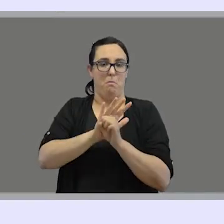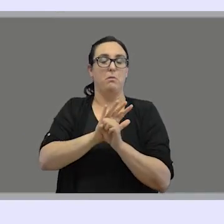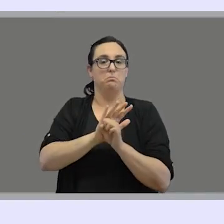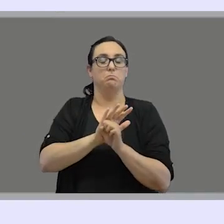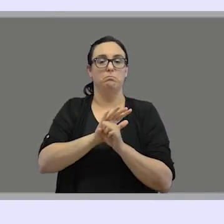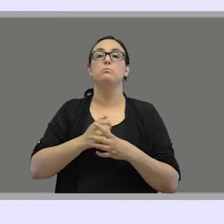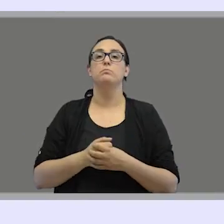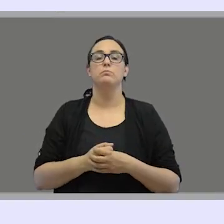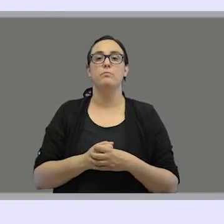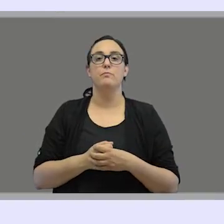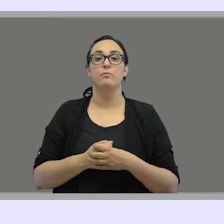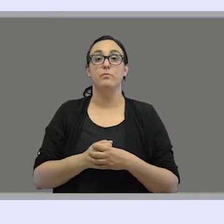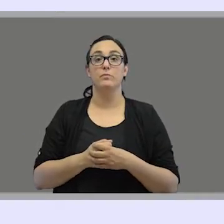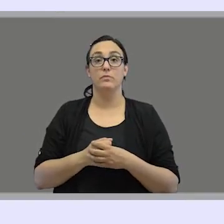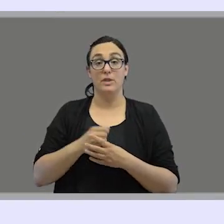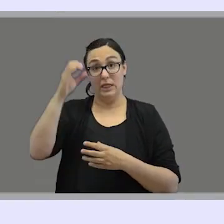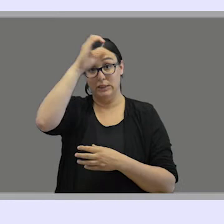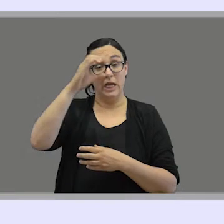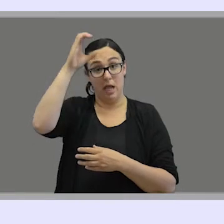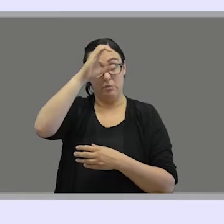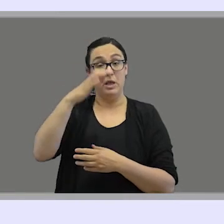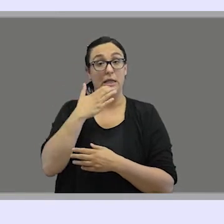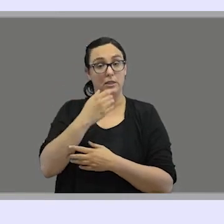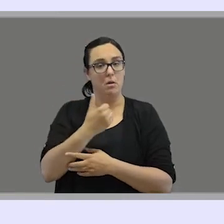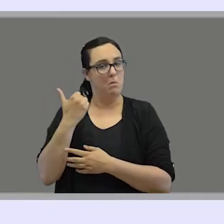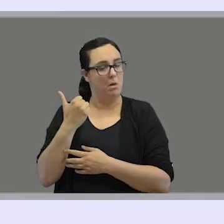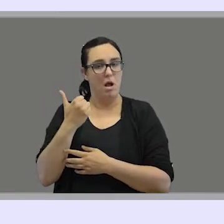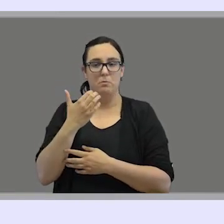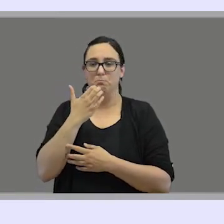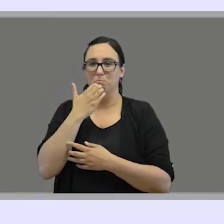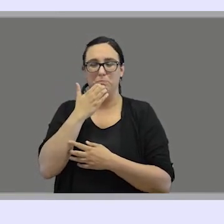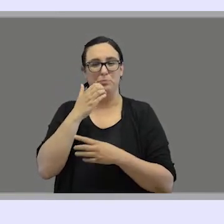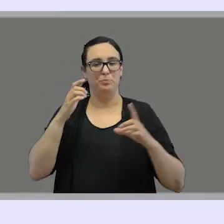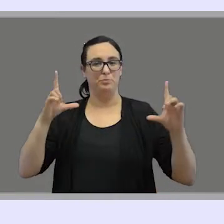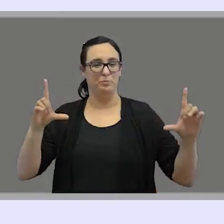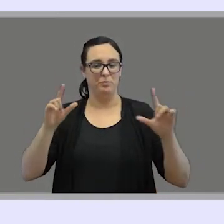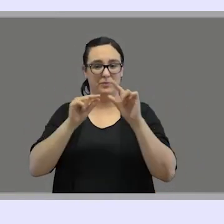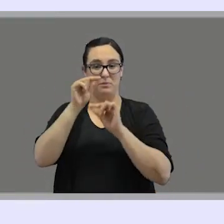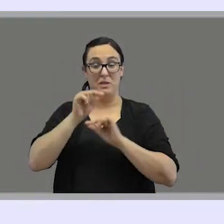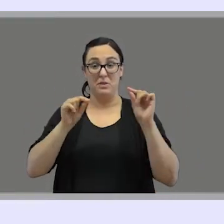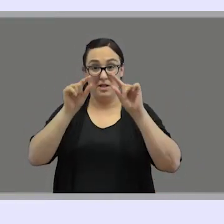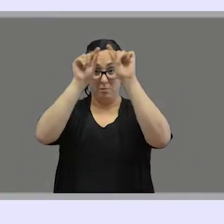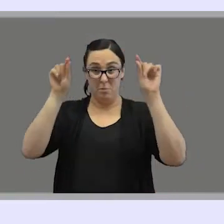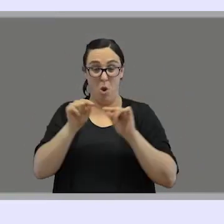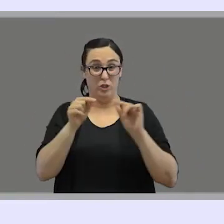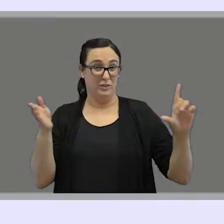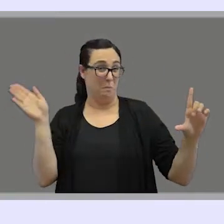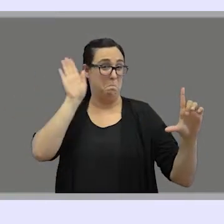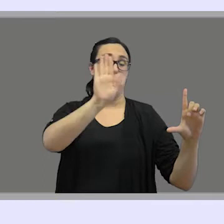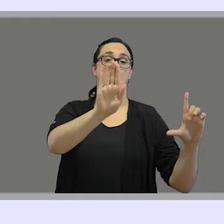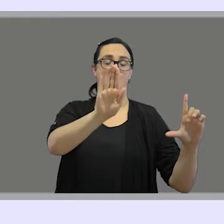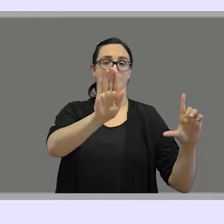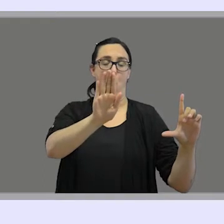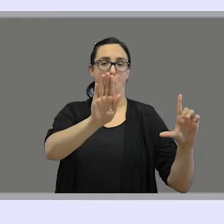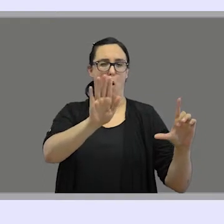part of the captions. And in the Serbia example, the thing is that the position and size of the